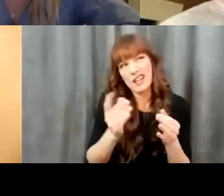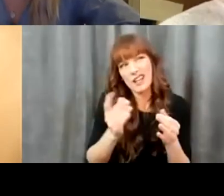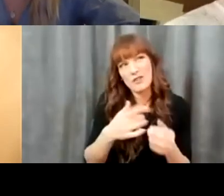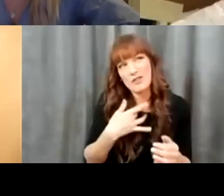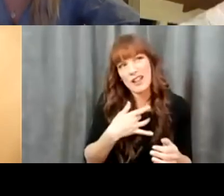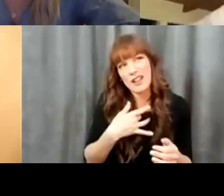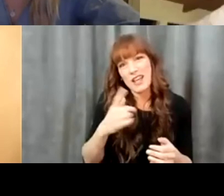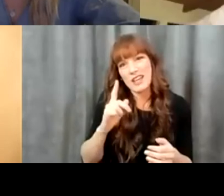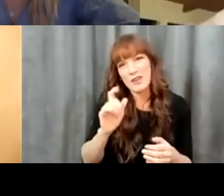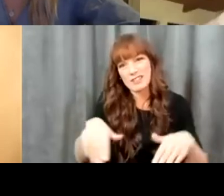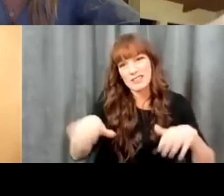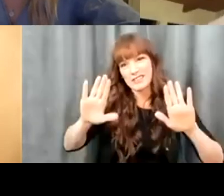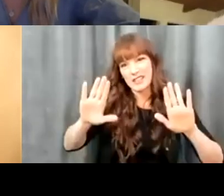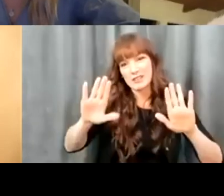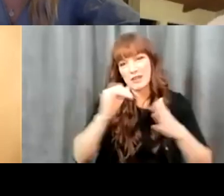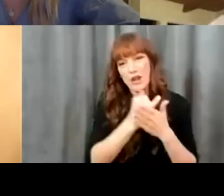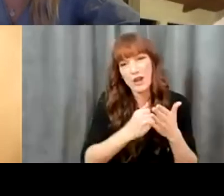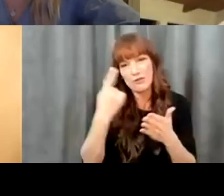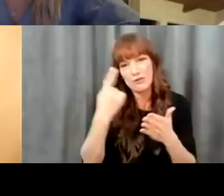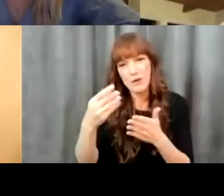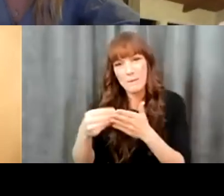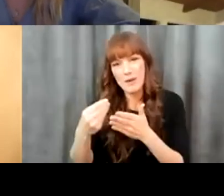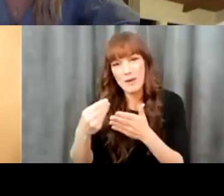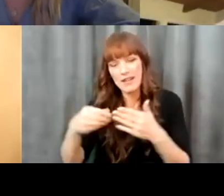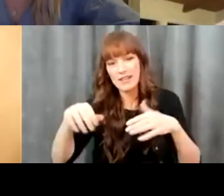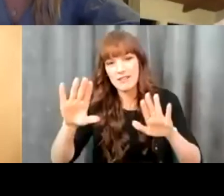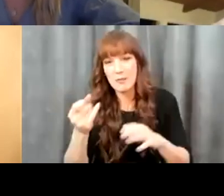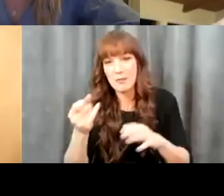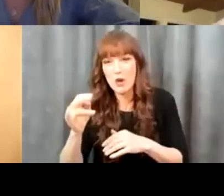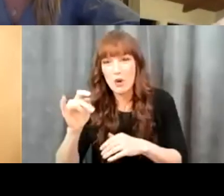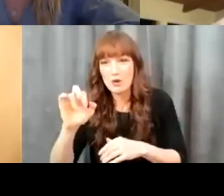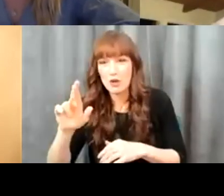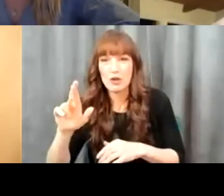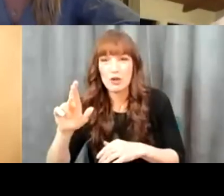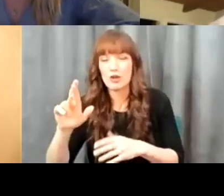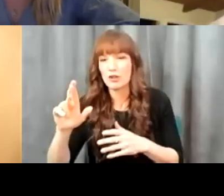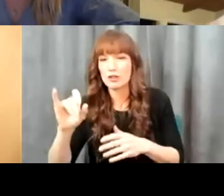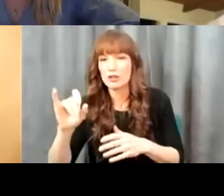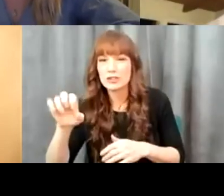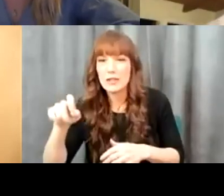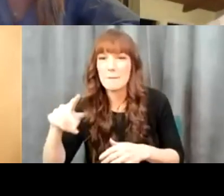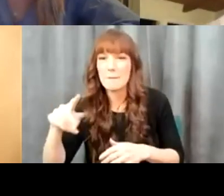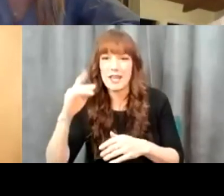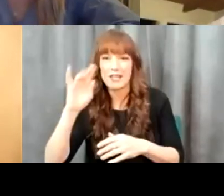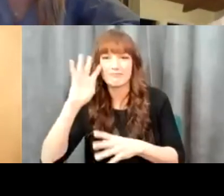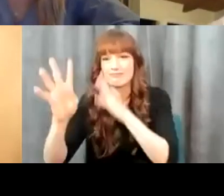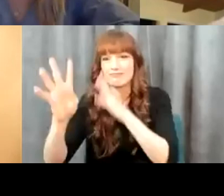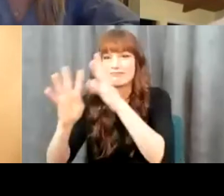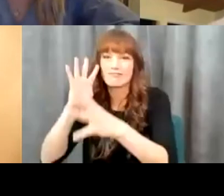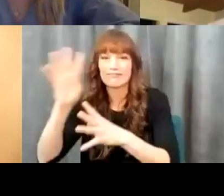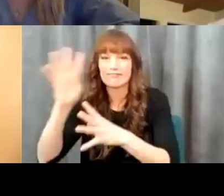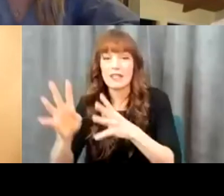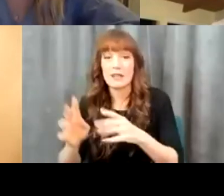you were being asked to sacrifice your art for money and giving up ownership and vision?